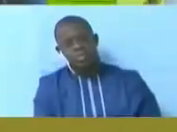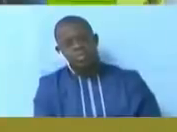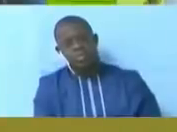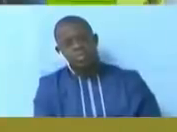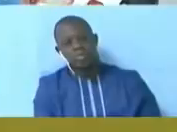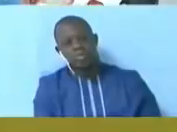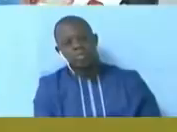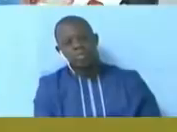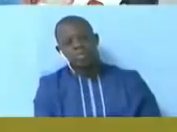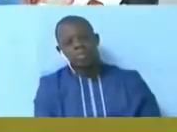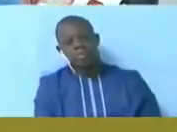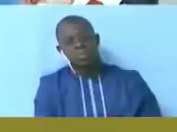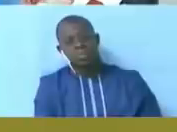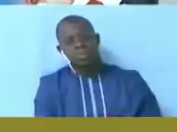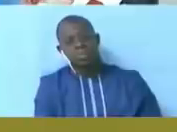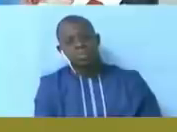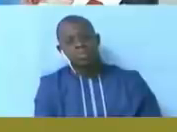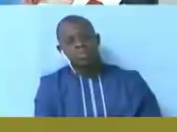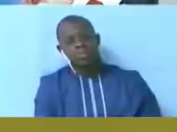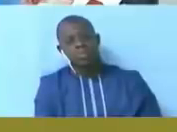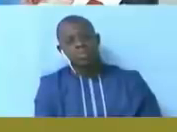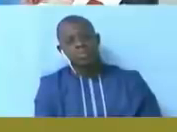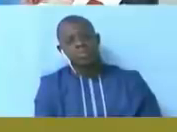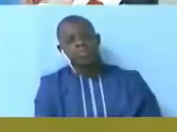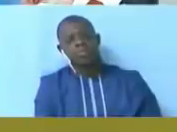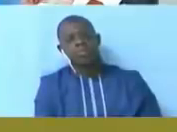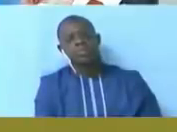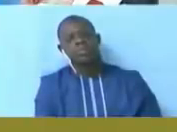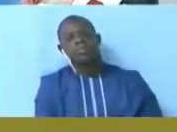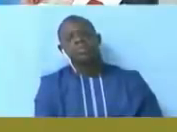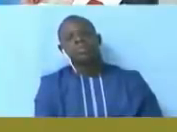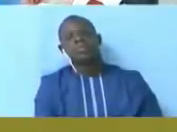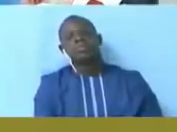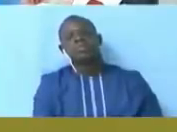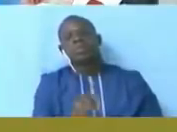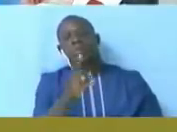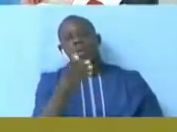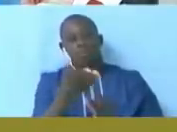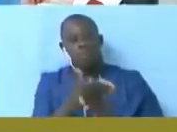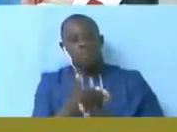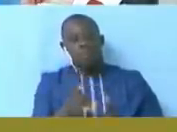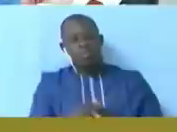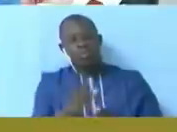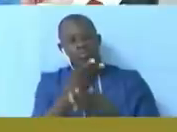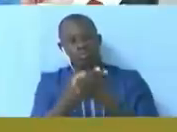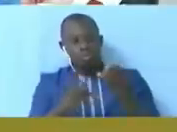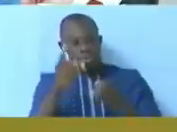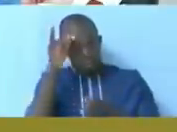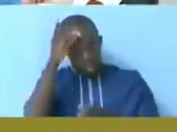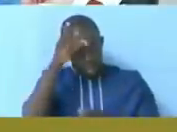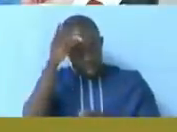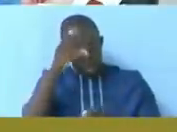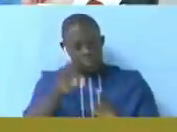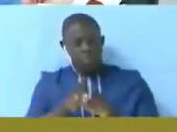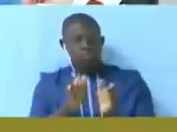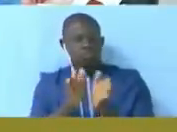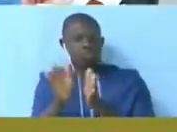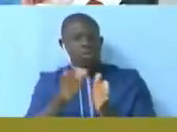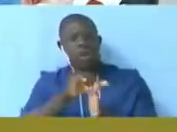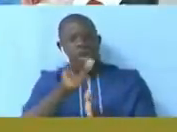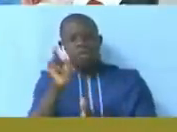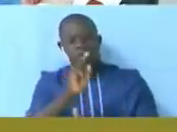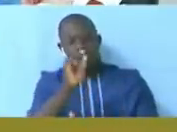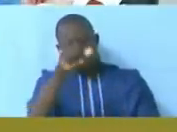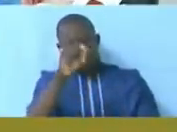Do you believe that both of these cases, the Ansar Baji case as well as the Usman Jame case, do you believe they were both politically motivated? And what is your